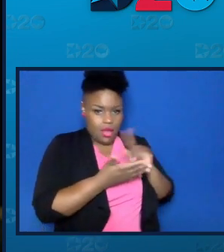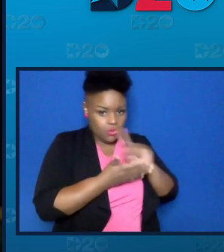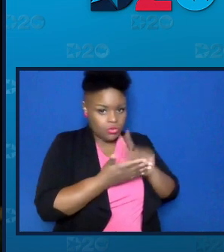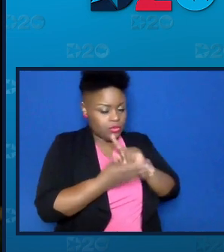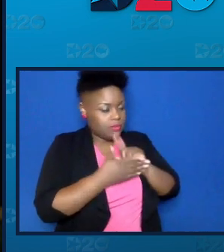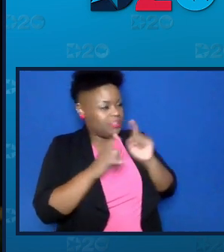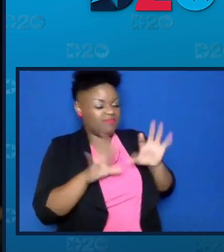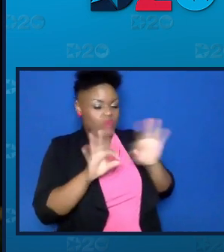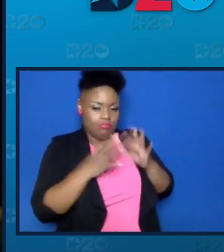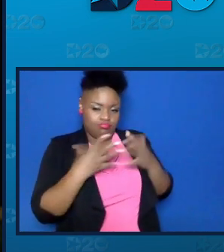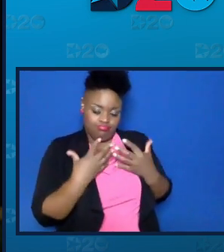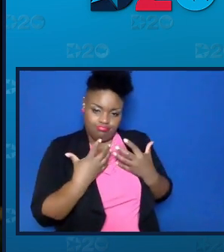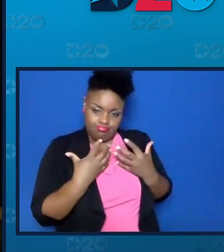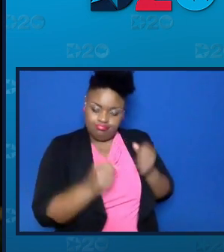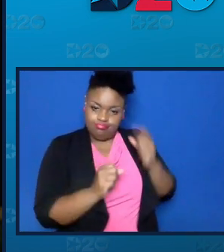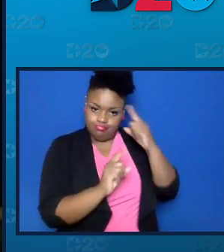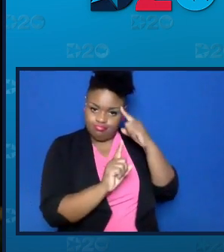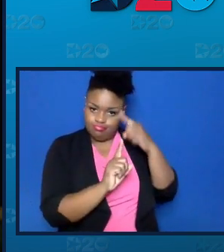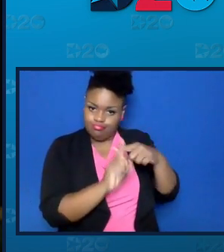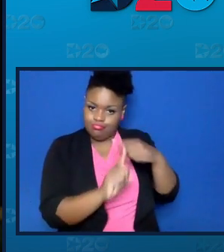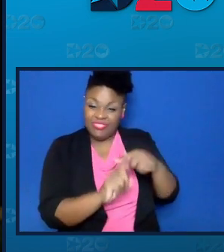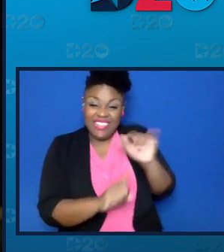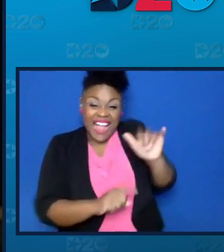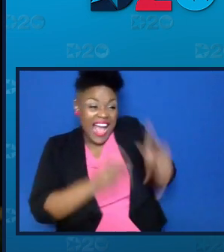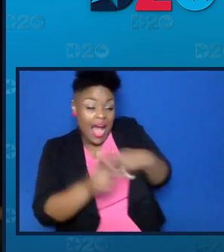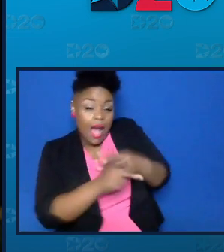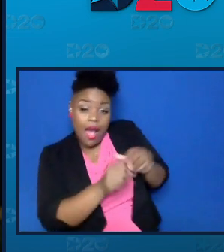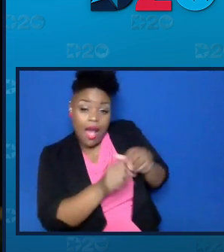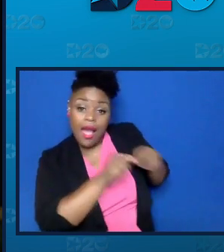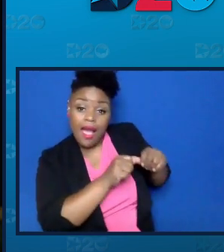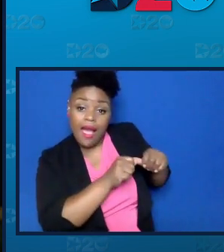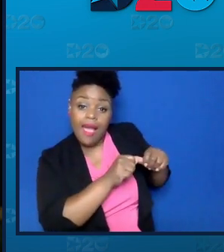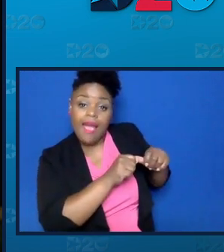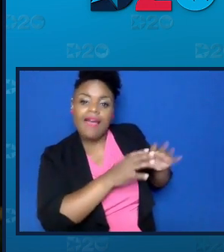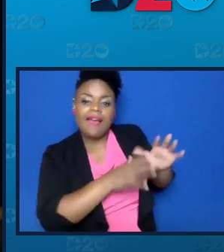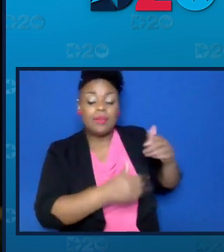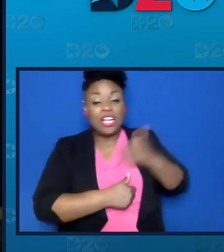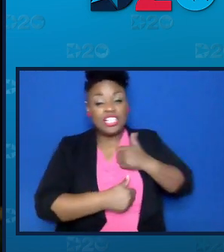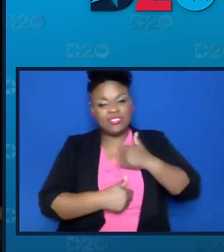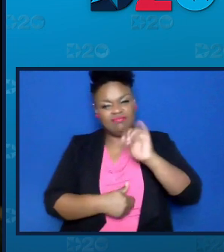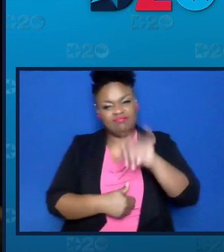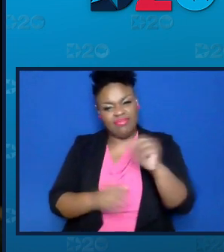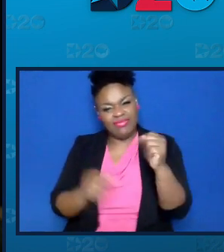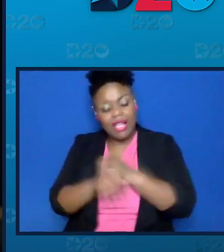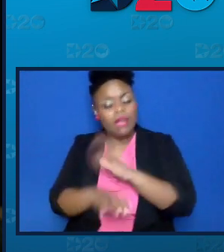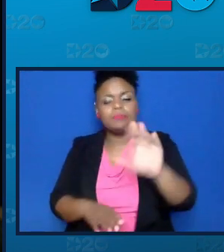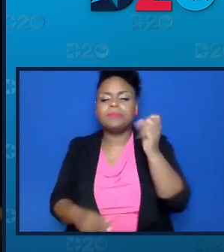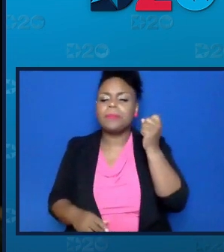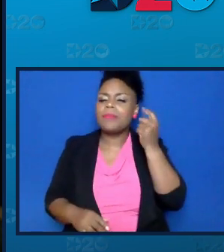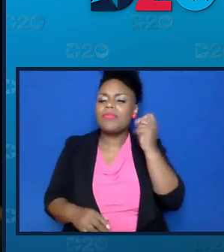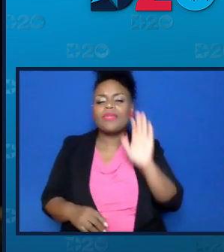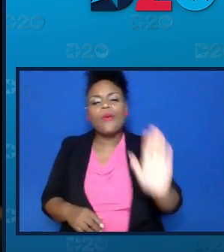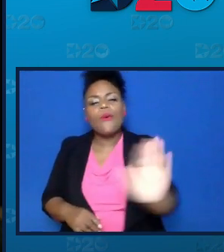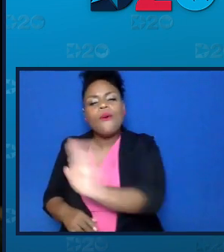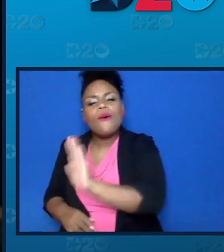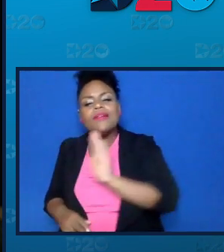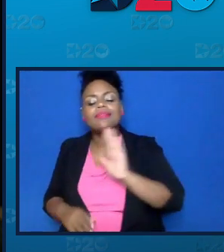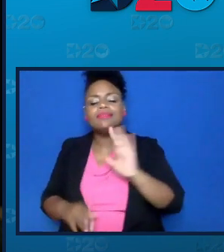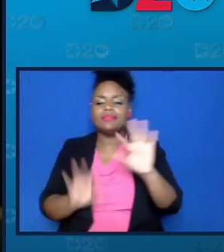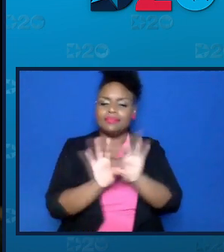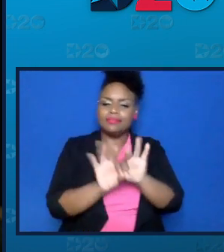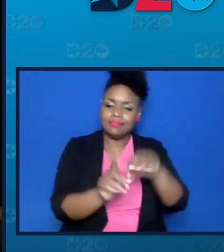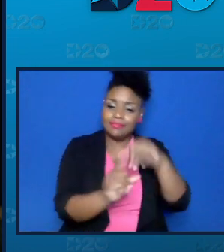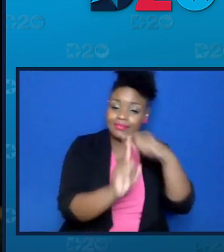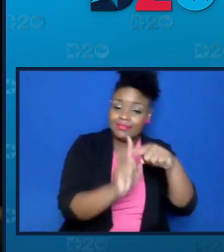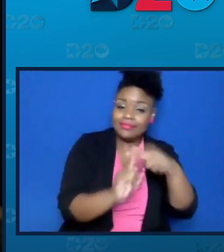kind of leader our service members deserve. One who understands the risks they face and who would actually protect them by doing his job